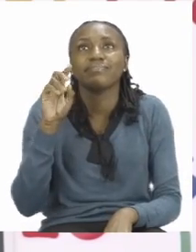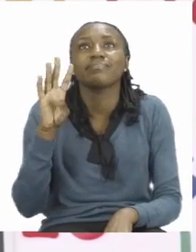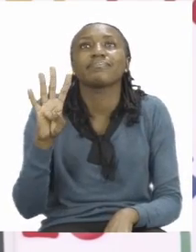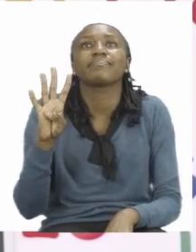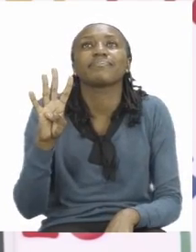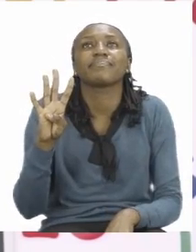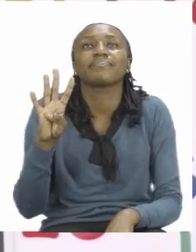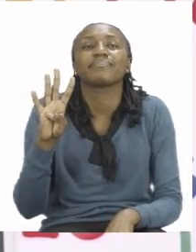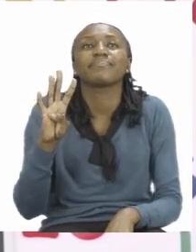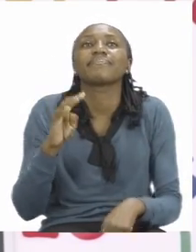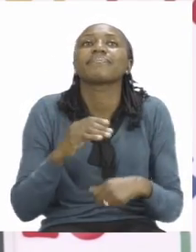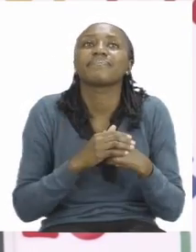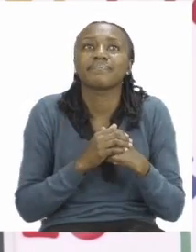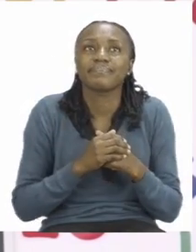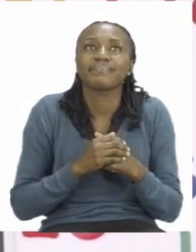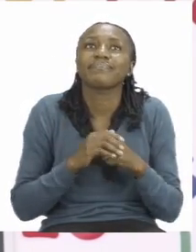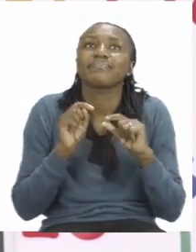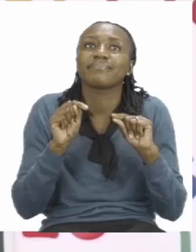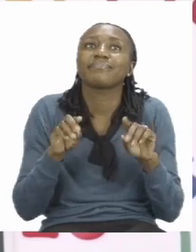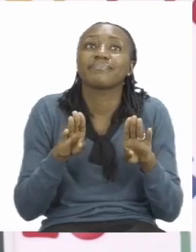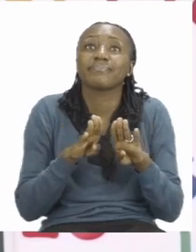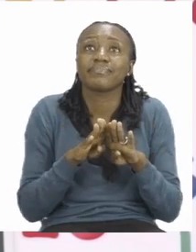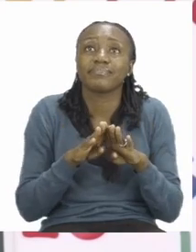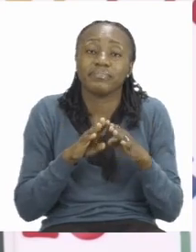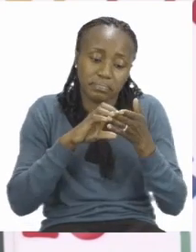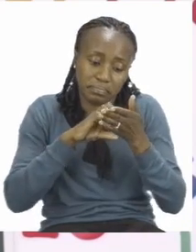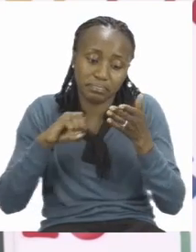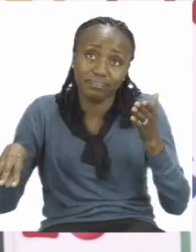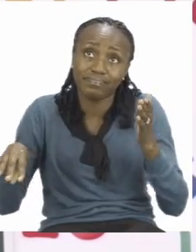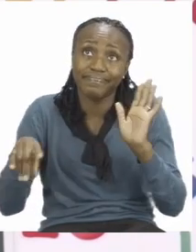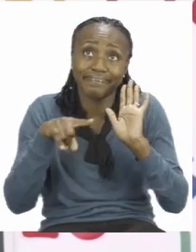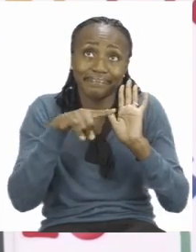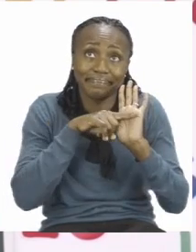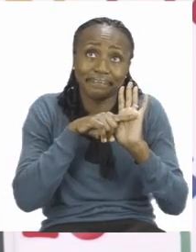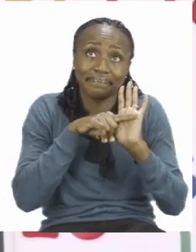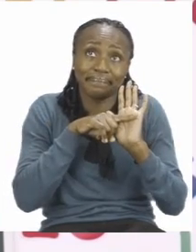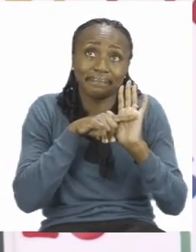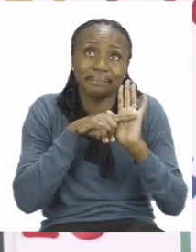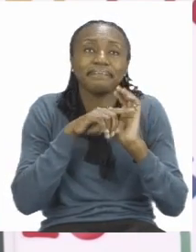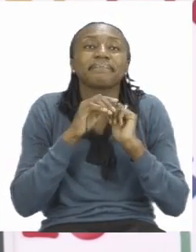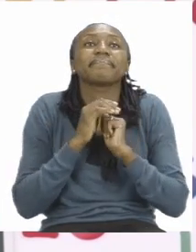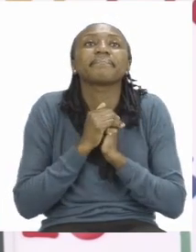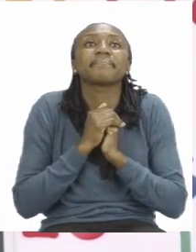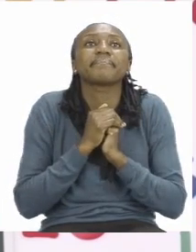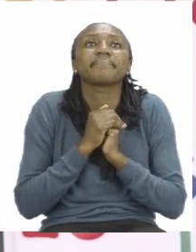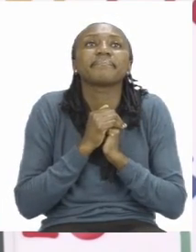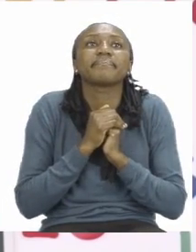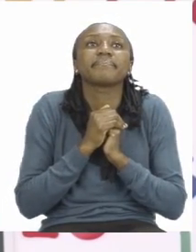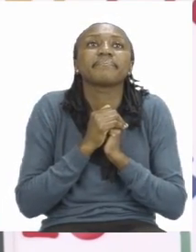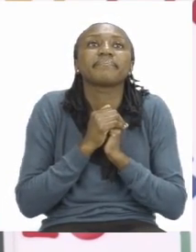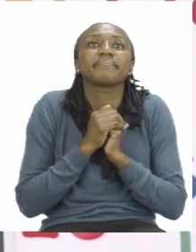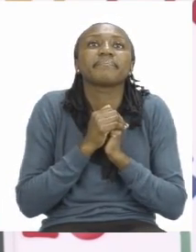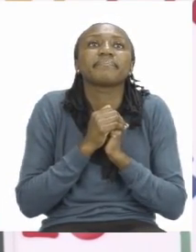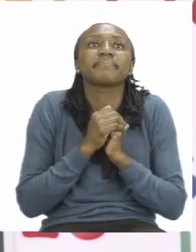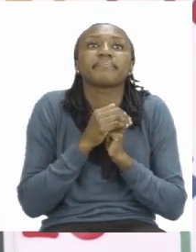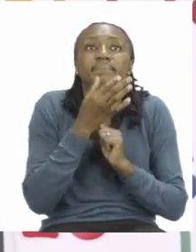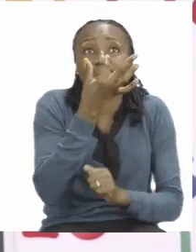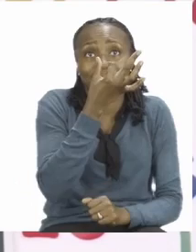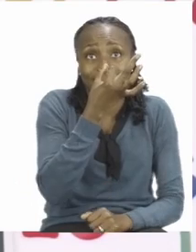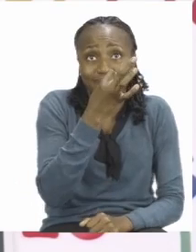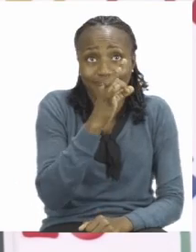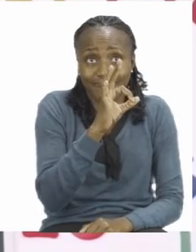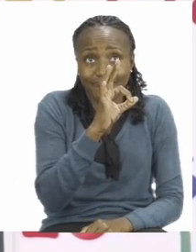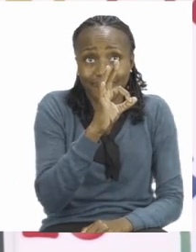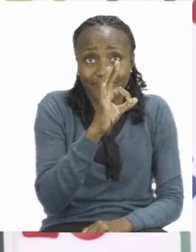14. Let's now do one where we are taking away. So we need 9 balls.